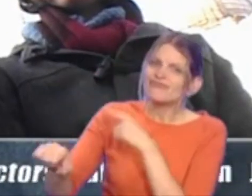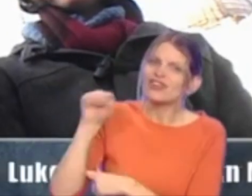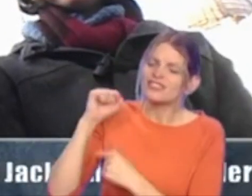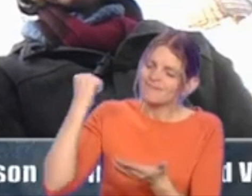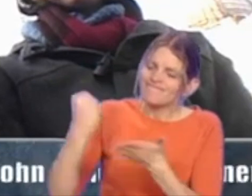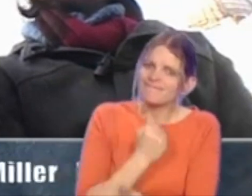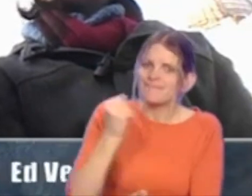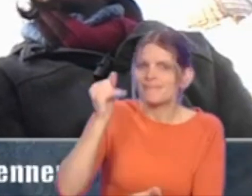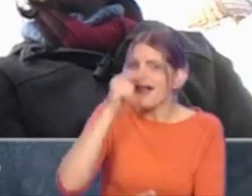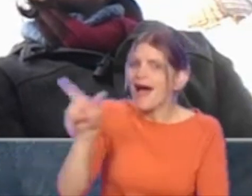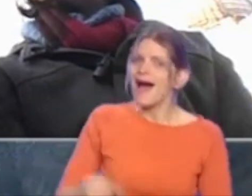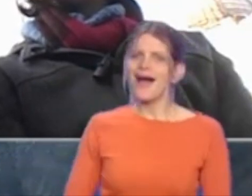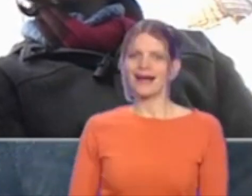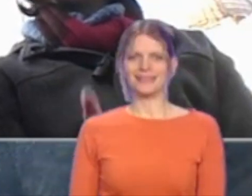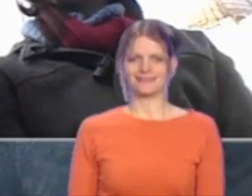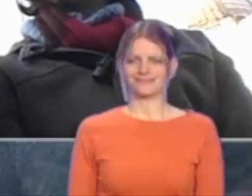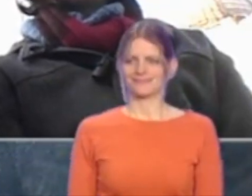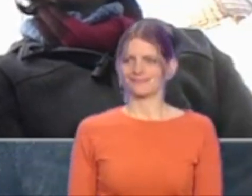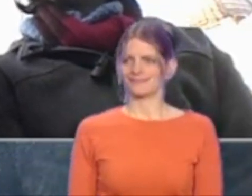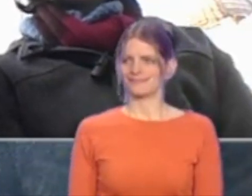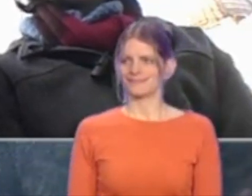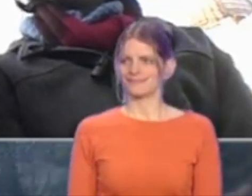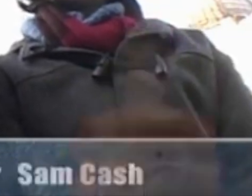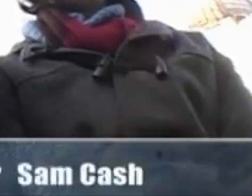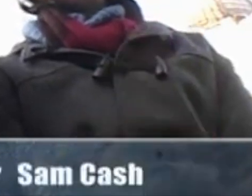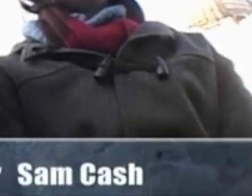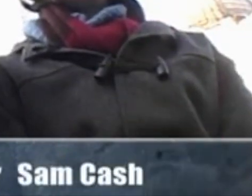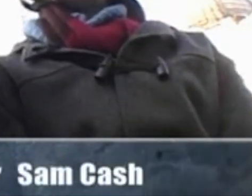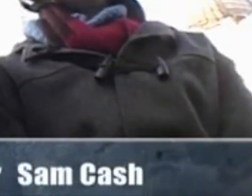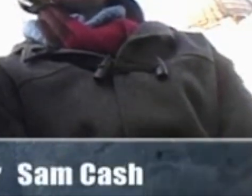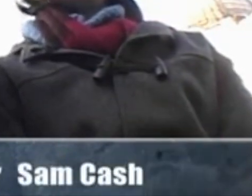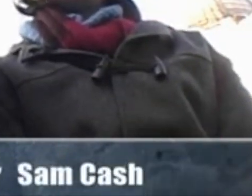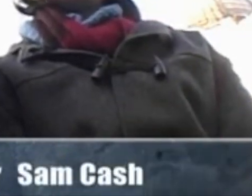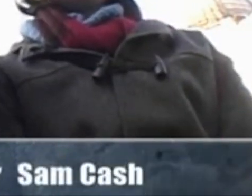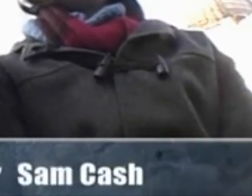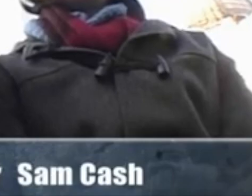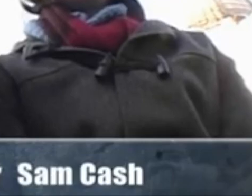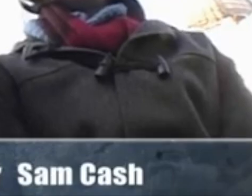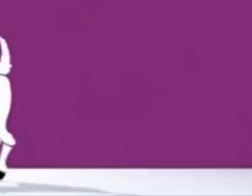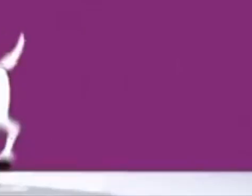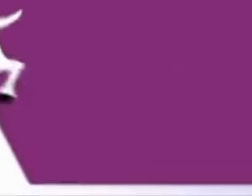80s. So the locations weren't as safe-tied as they thought. Bad luck, Ruskies.